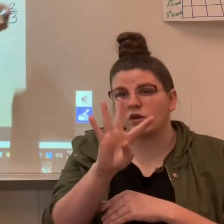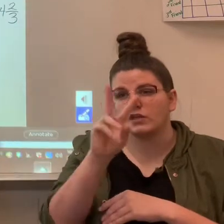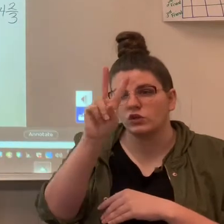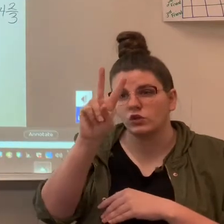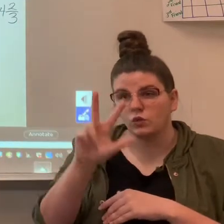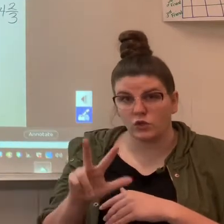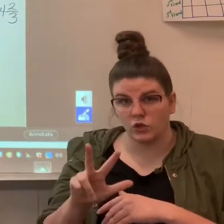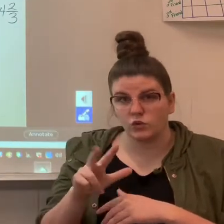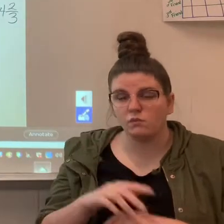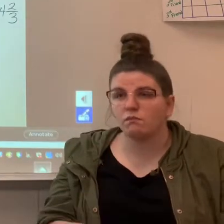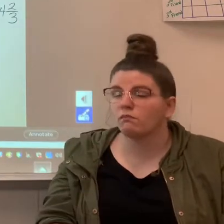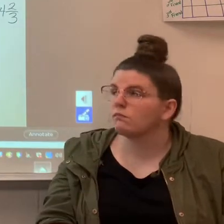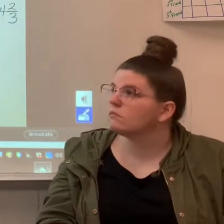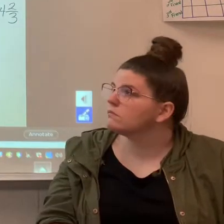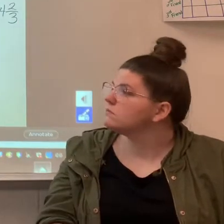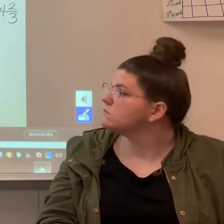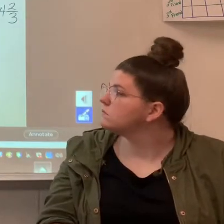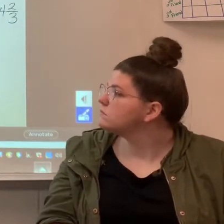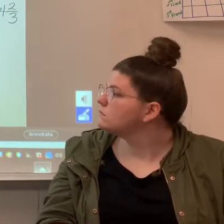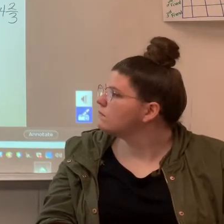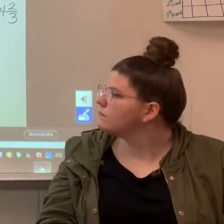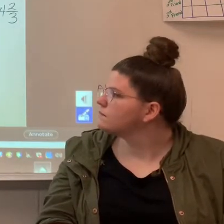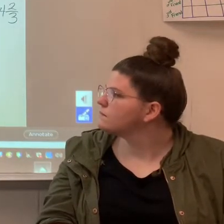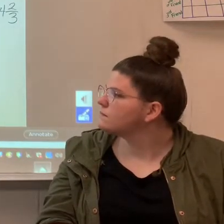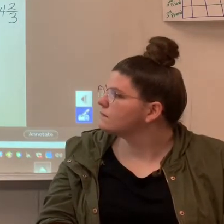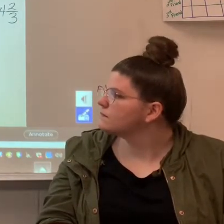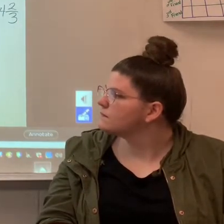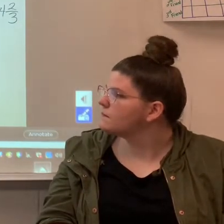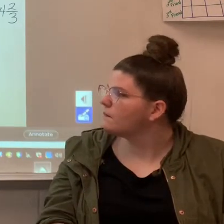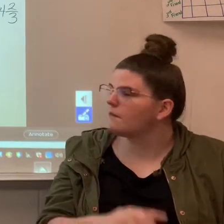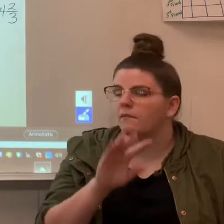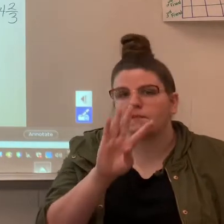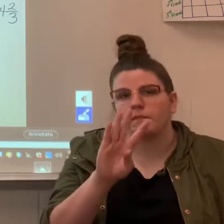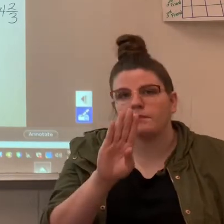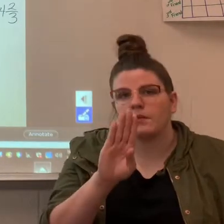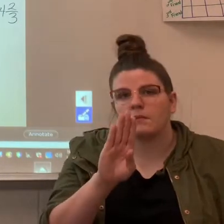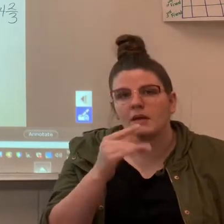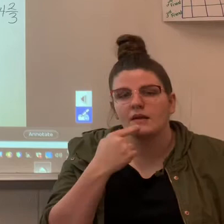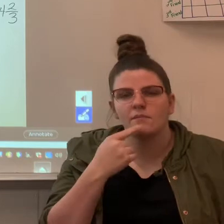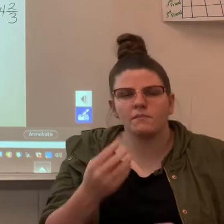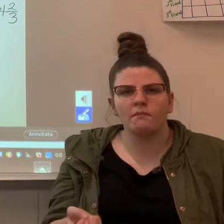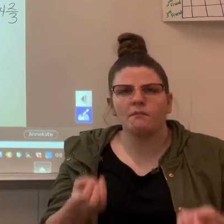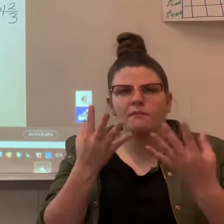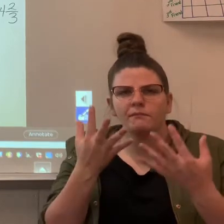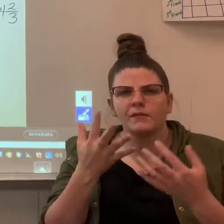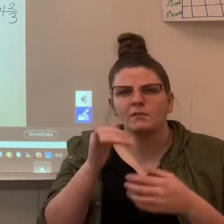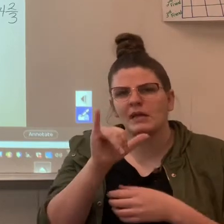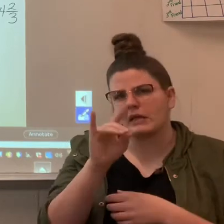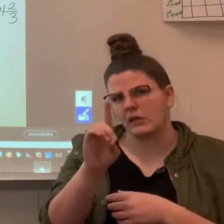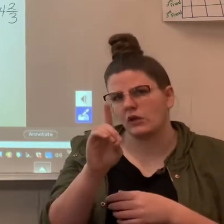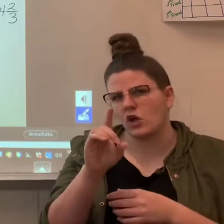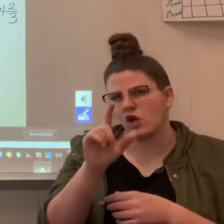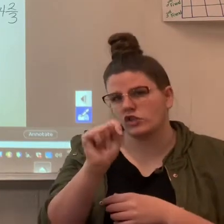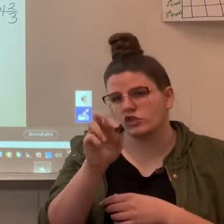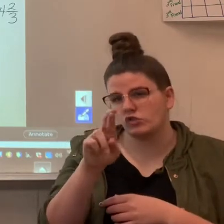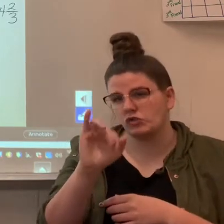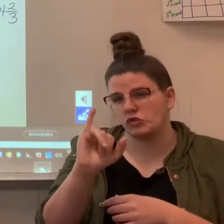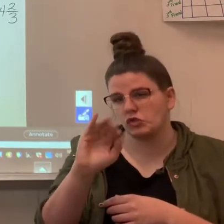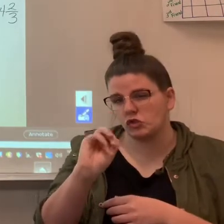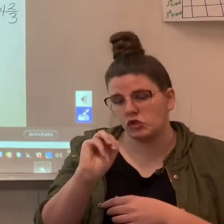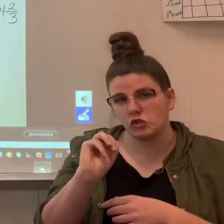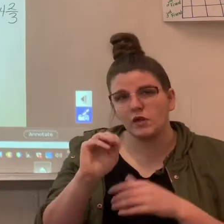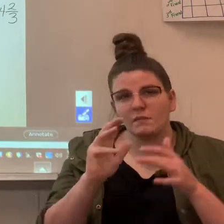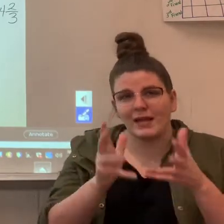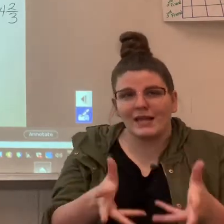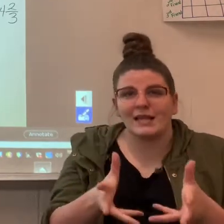2/3. B is saying how many yards of trim will be left. Well, he needs an exact